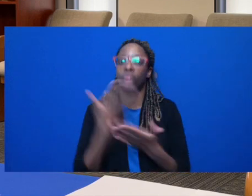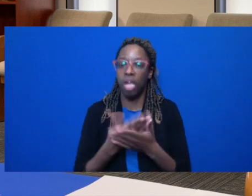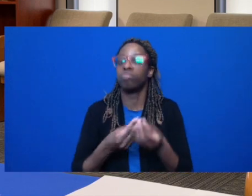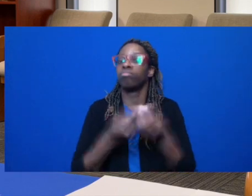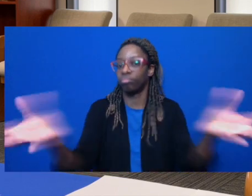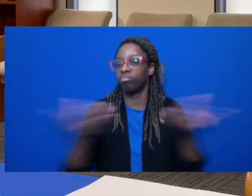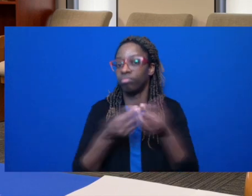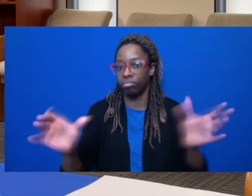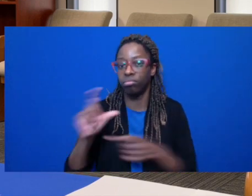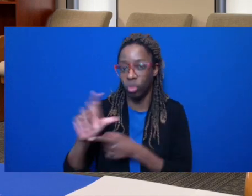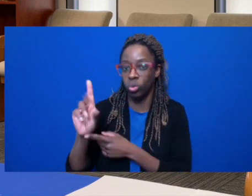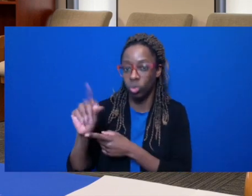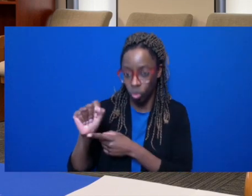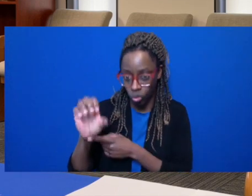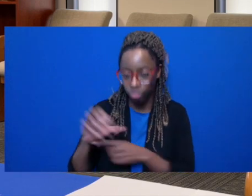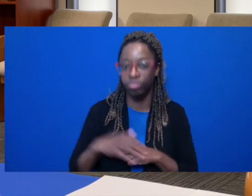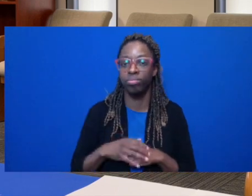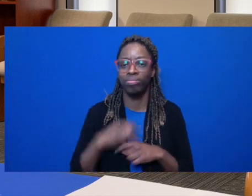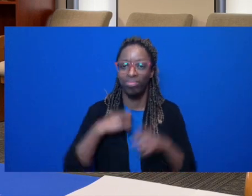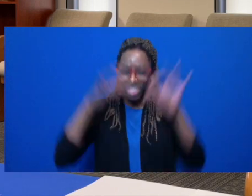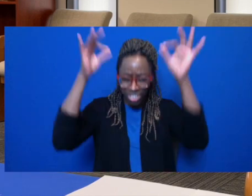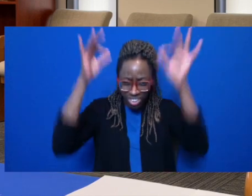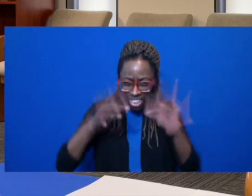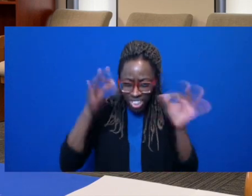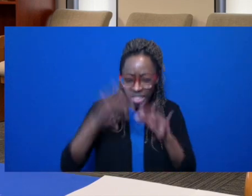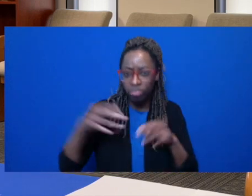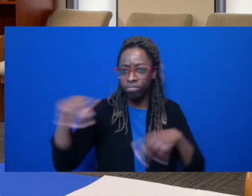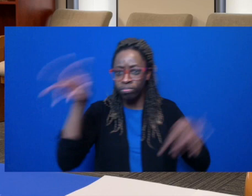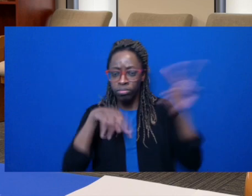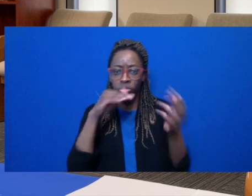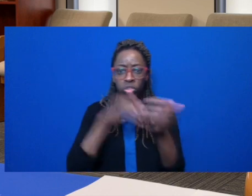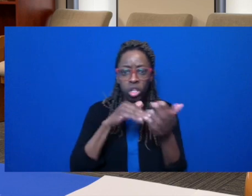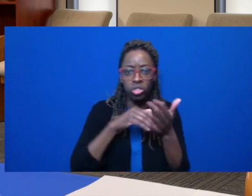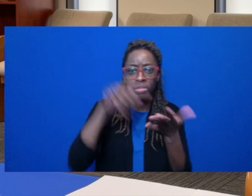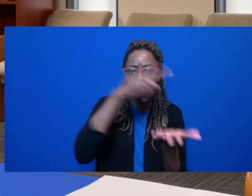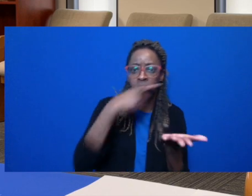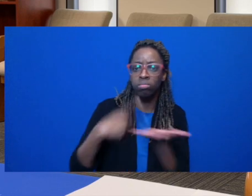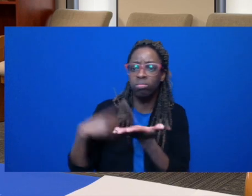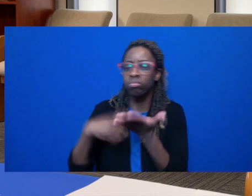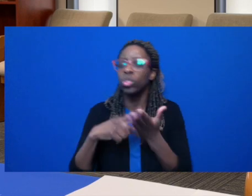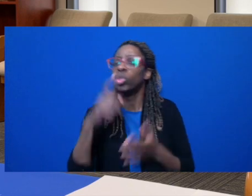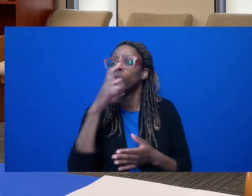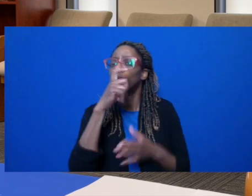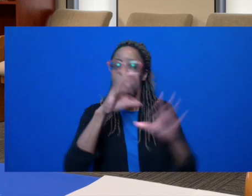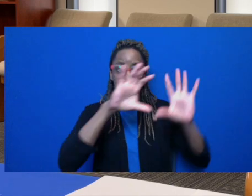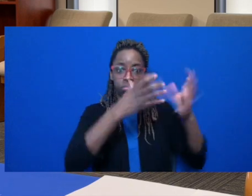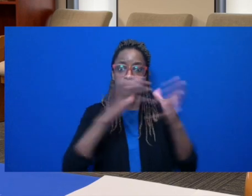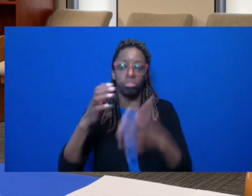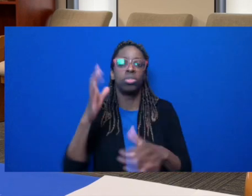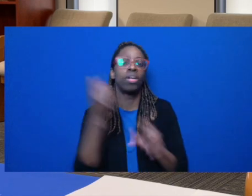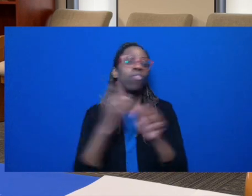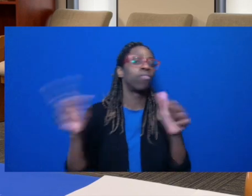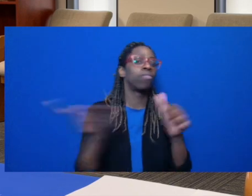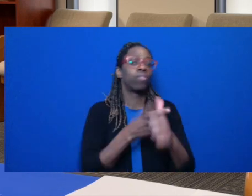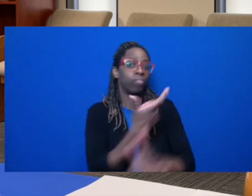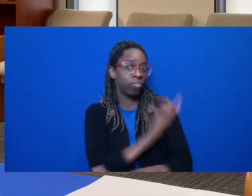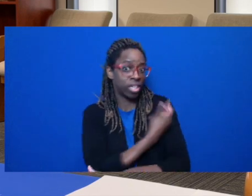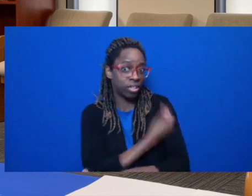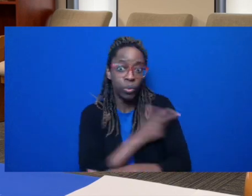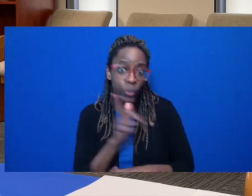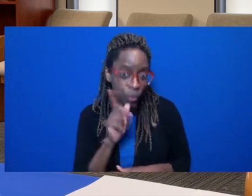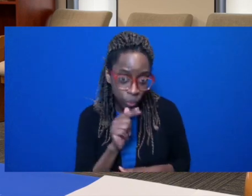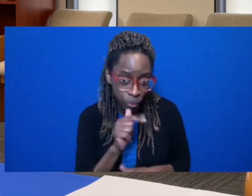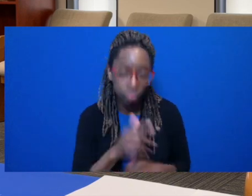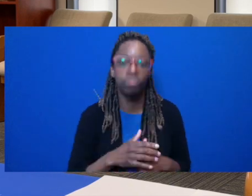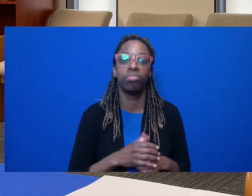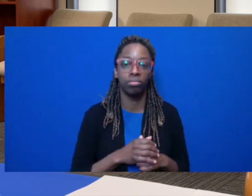in our first phase, physicians, healthcare workers, other medical providers who are taking care of people who have COVID, some